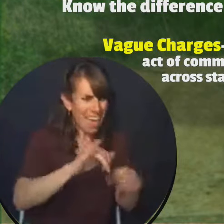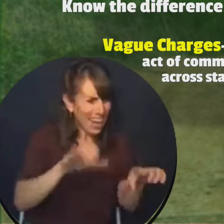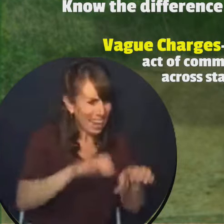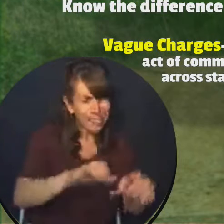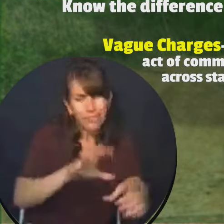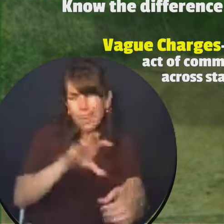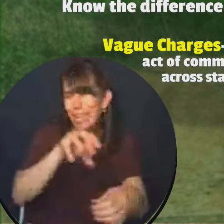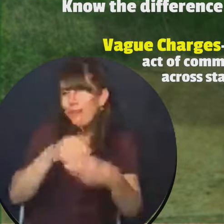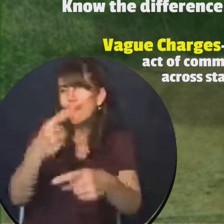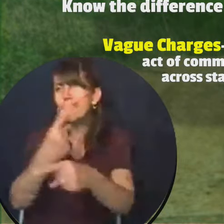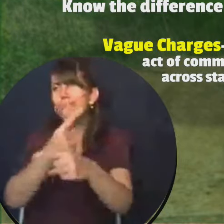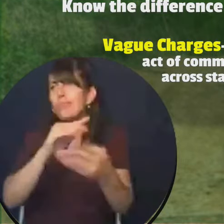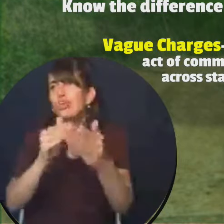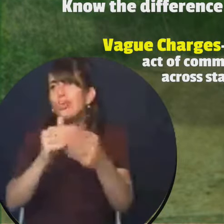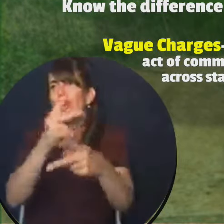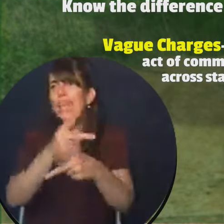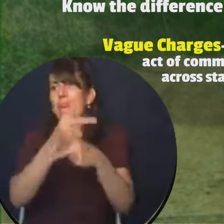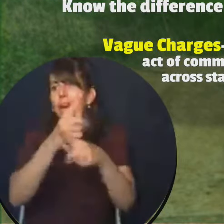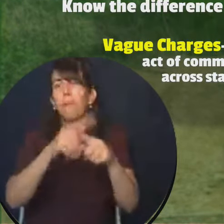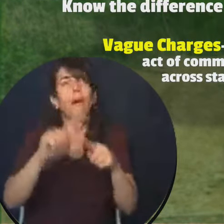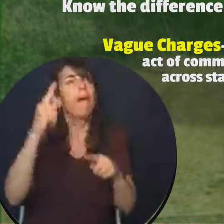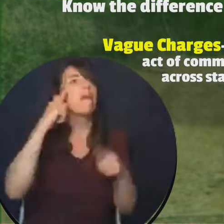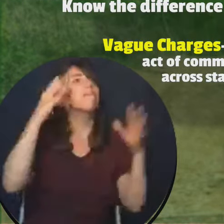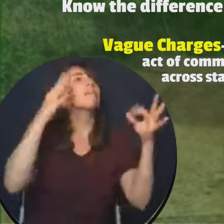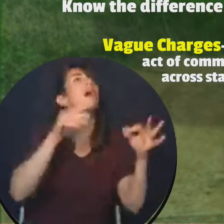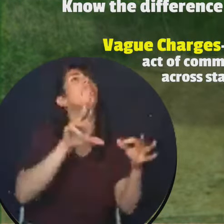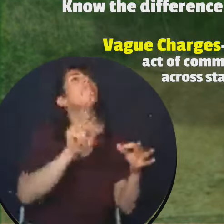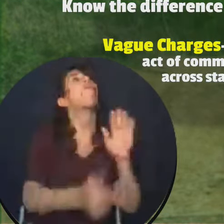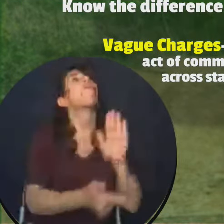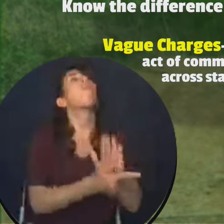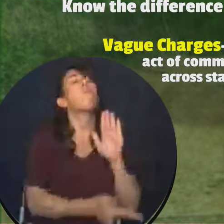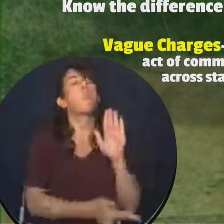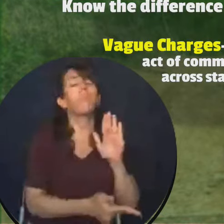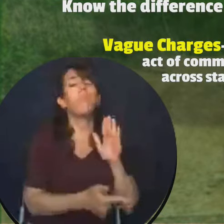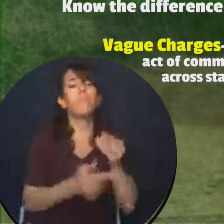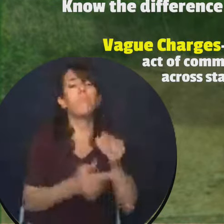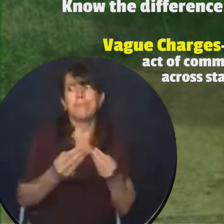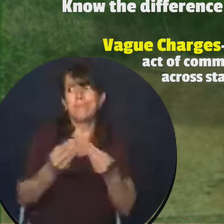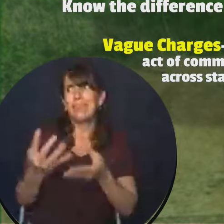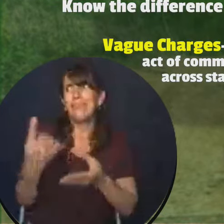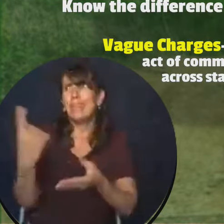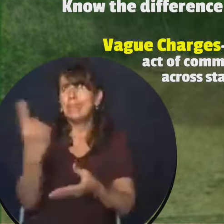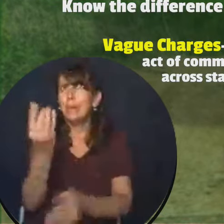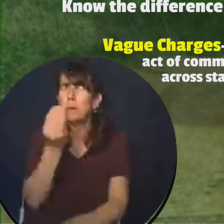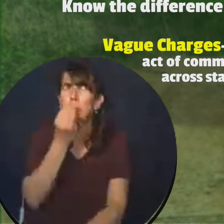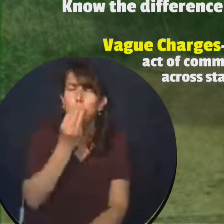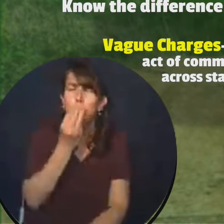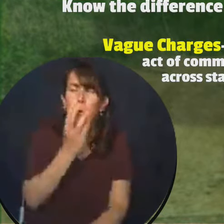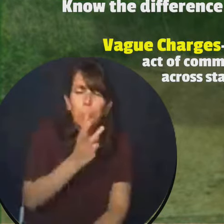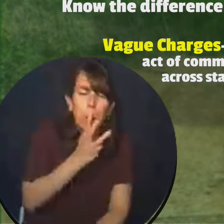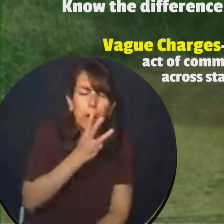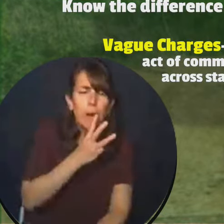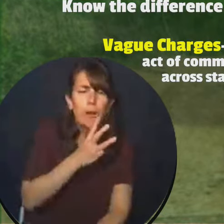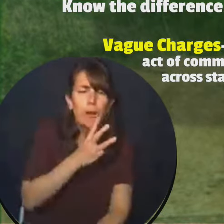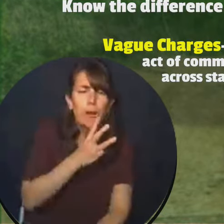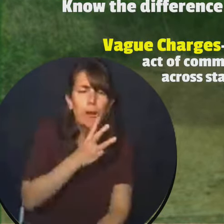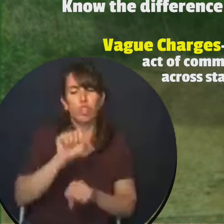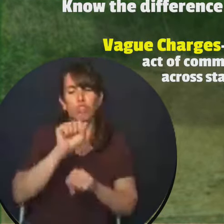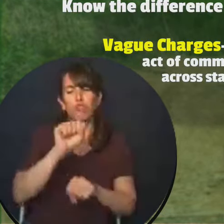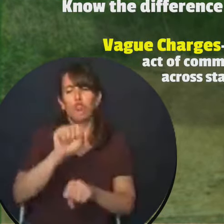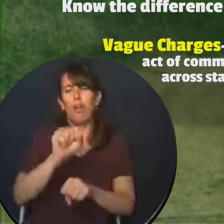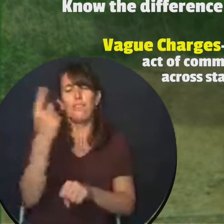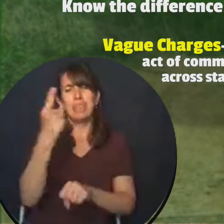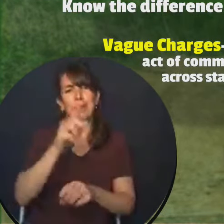So driving someone across state lines, giving someone water or food, providing medical aid or access to medical aid, we know that